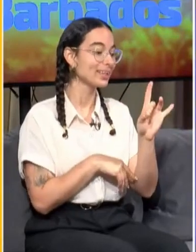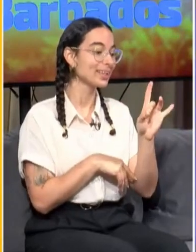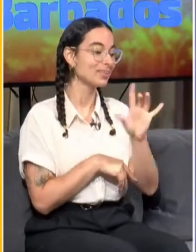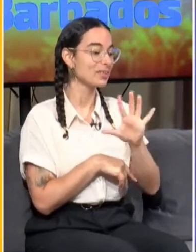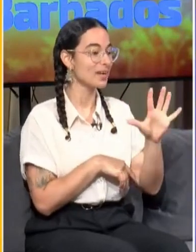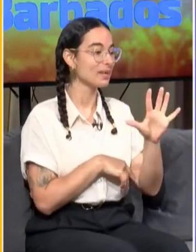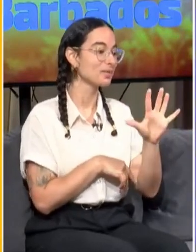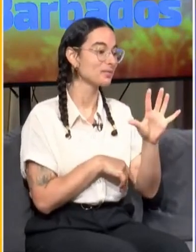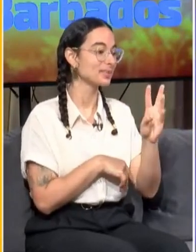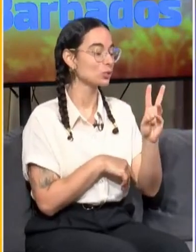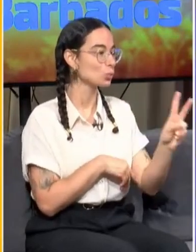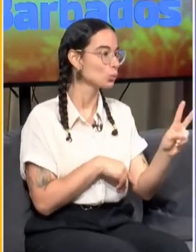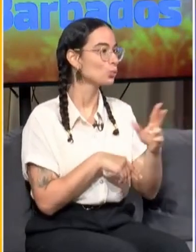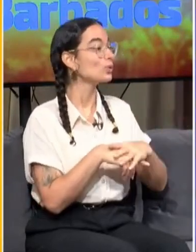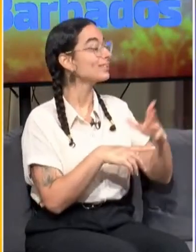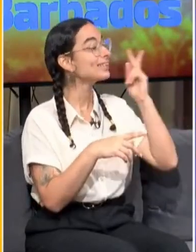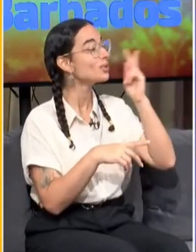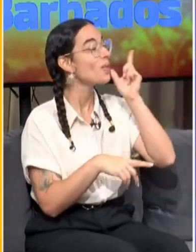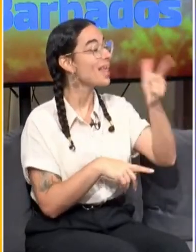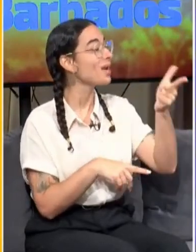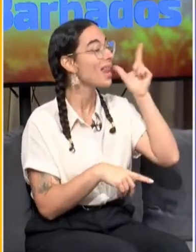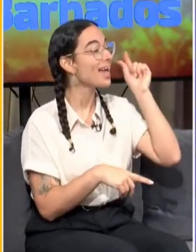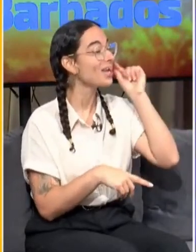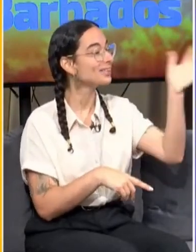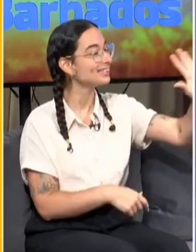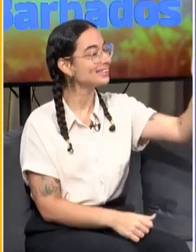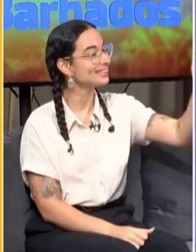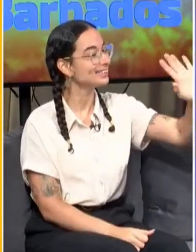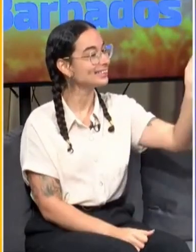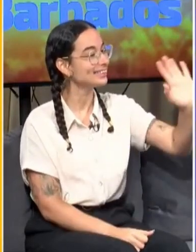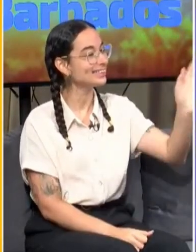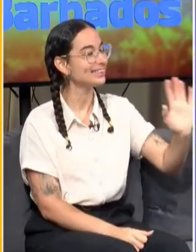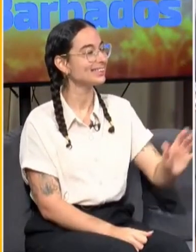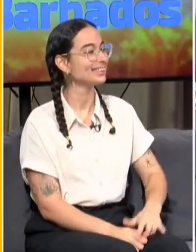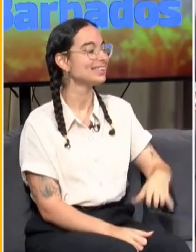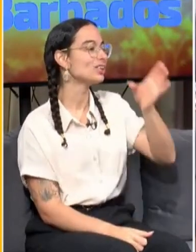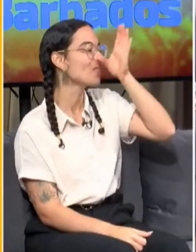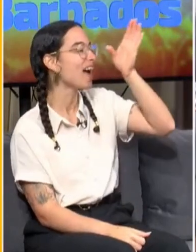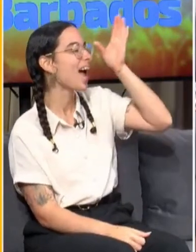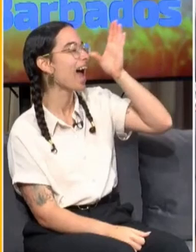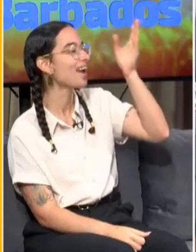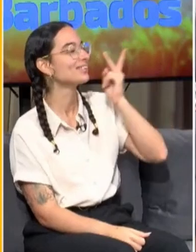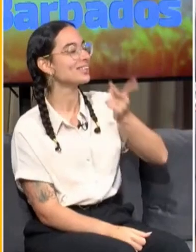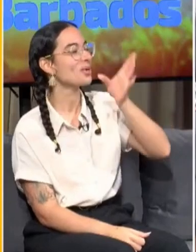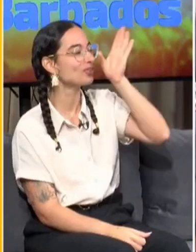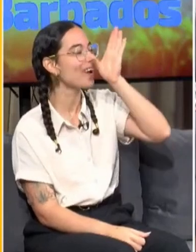228-5562. See you later, Lionel. At Shafet.